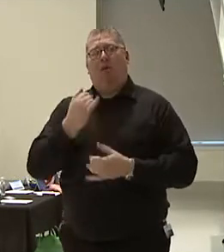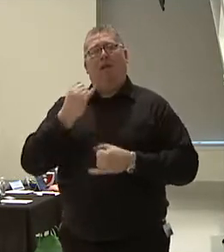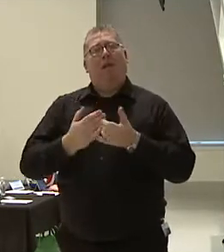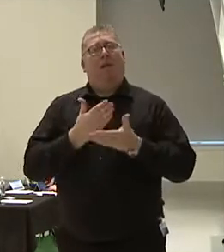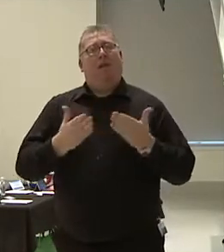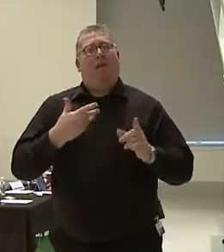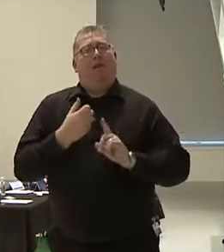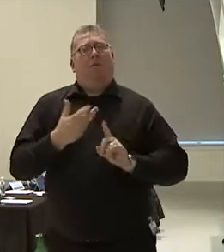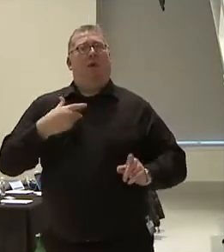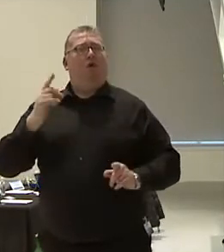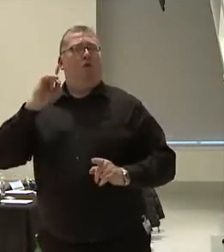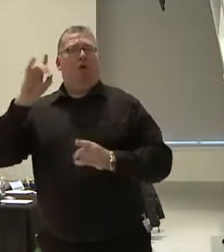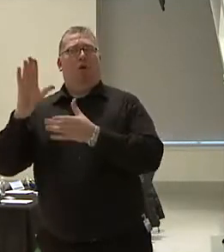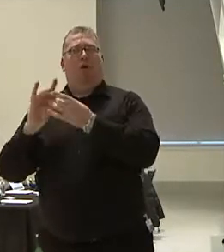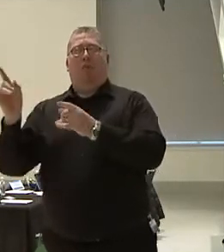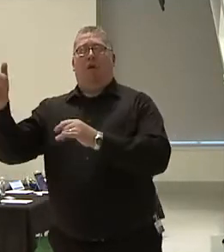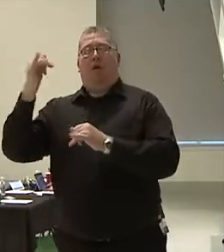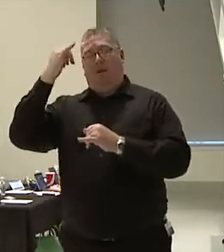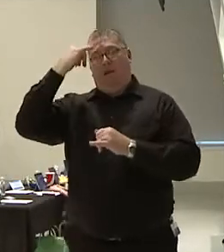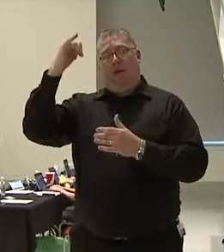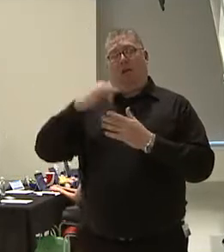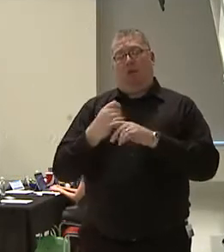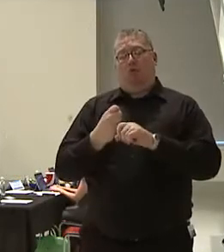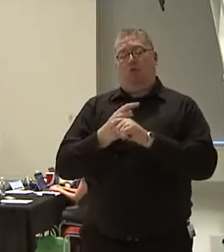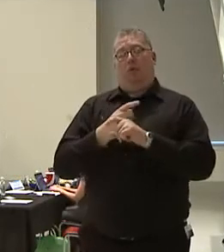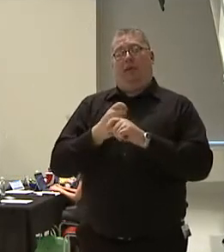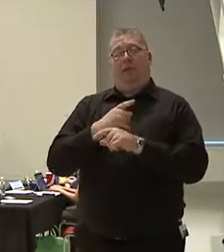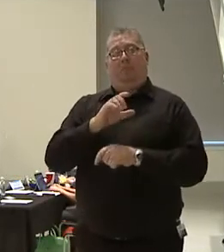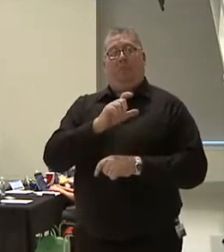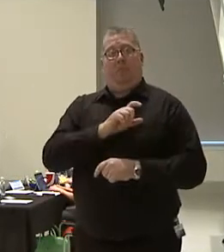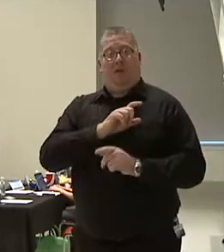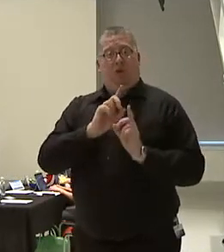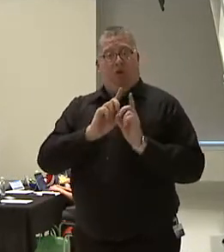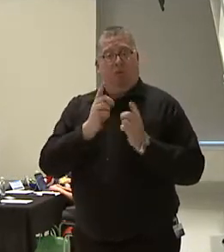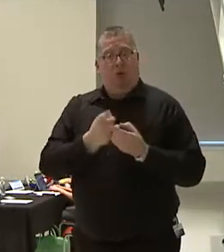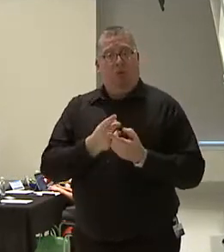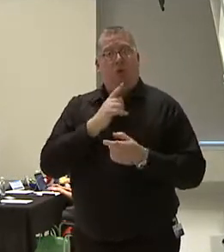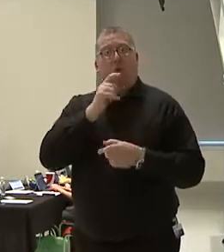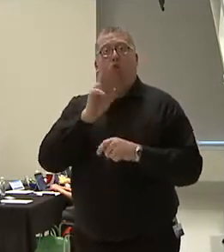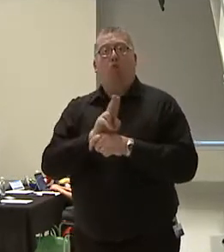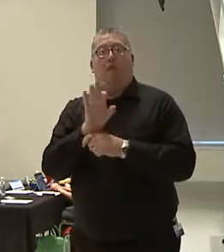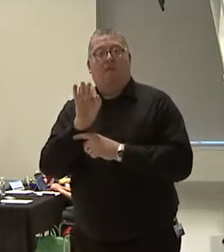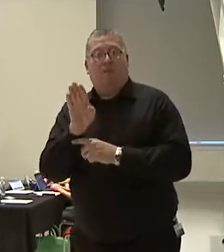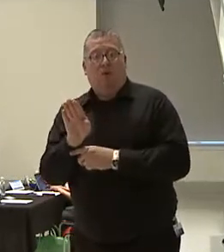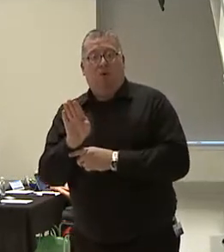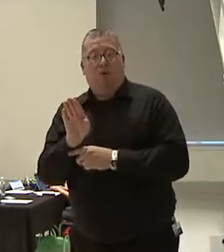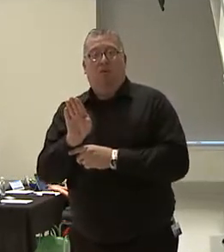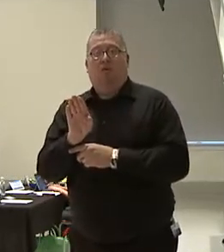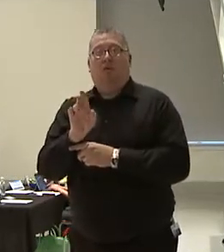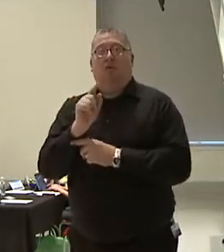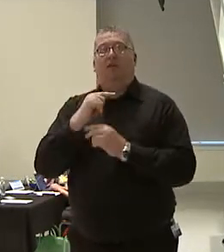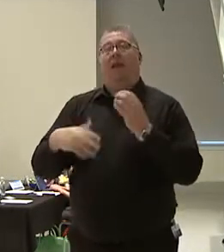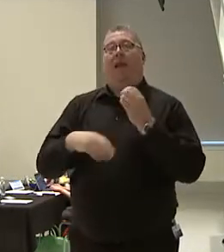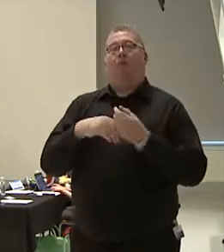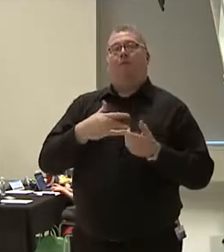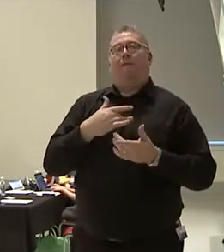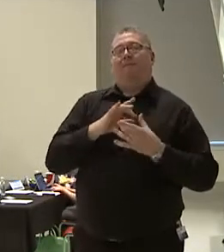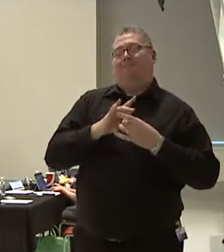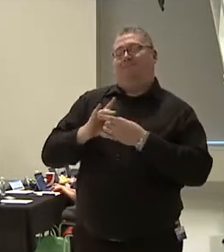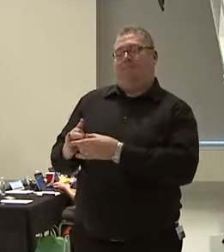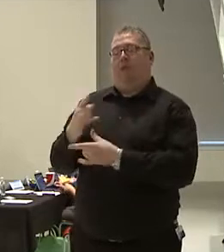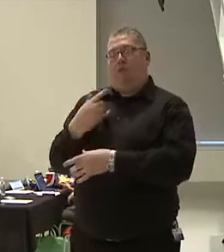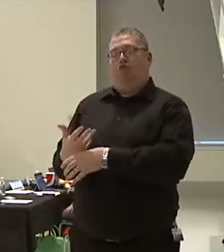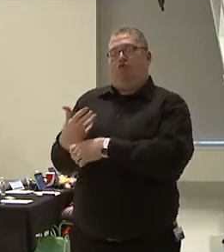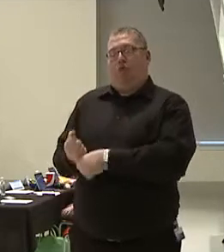the last panel, was this idea that tweeting police departments and police departments that use Facebook actually add to connective tissue of trust